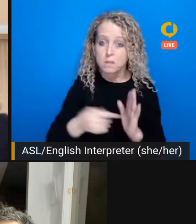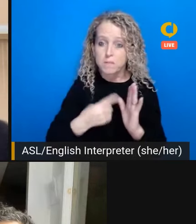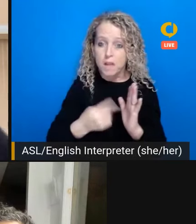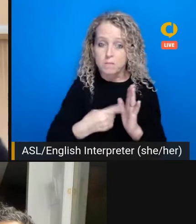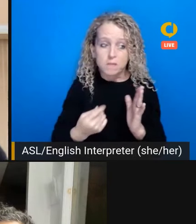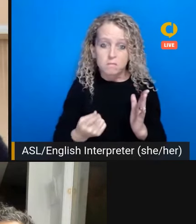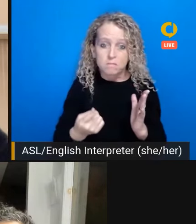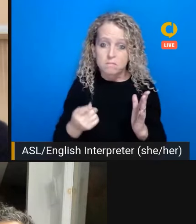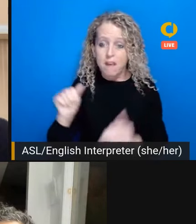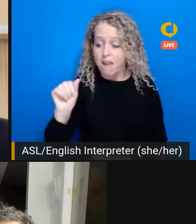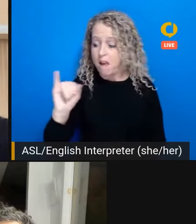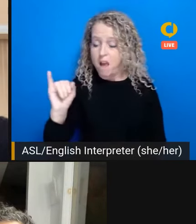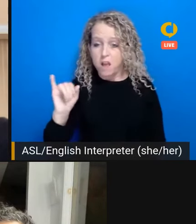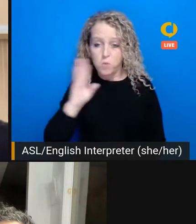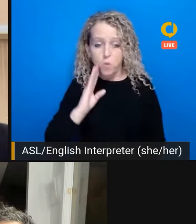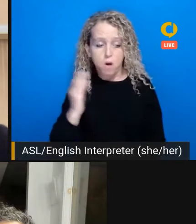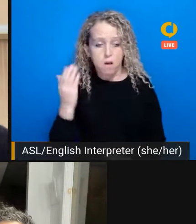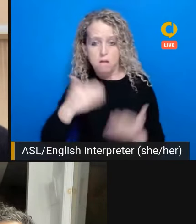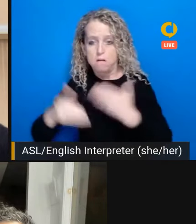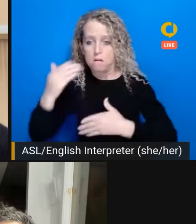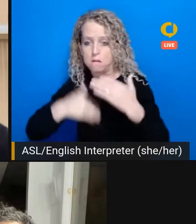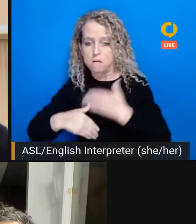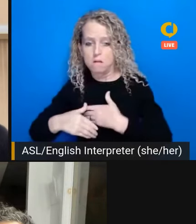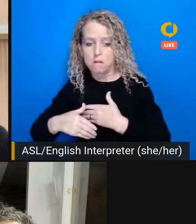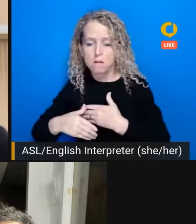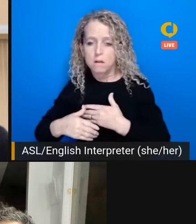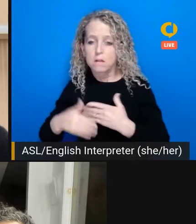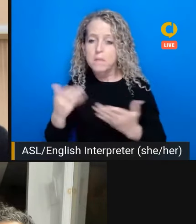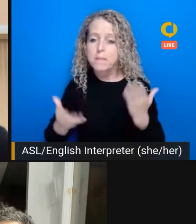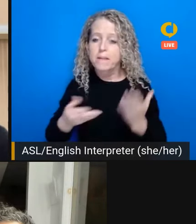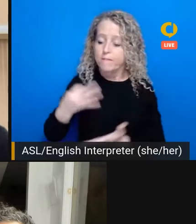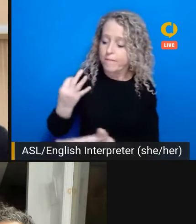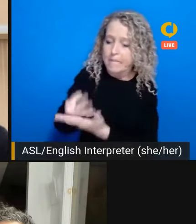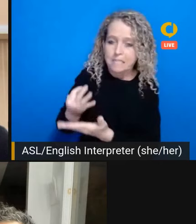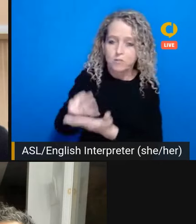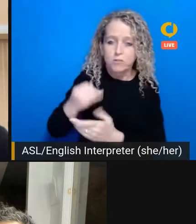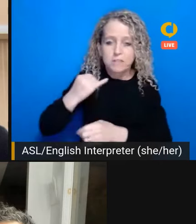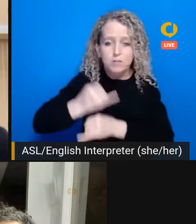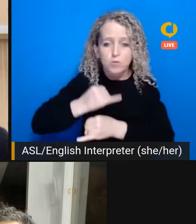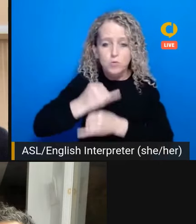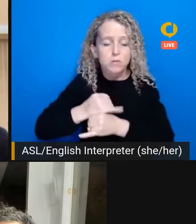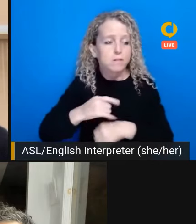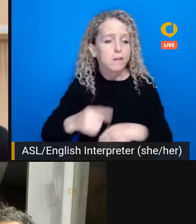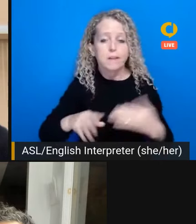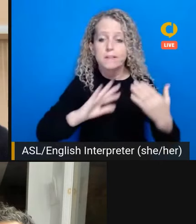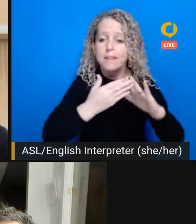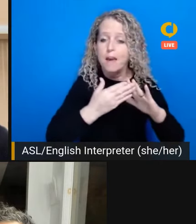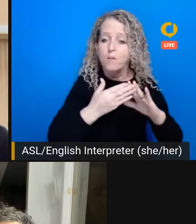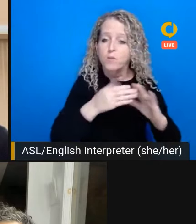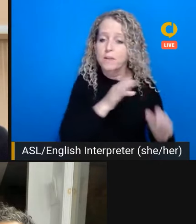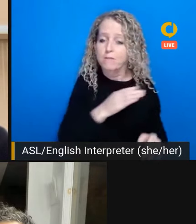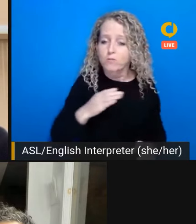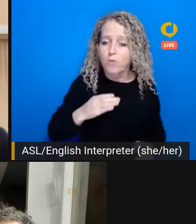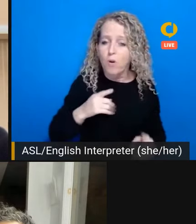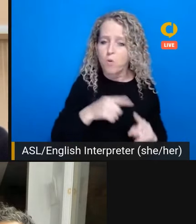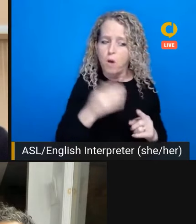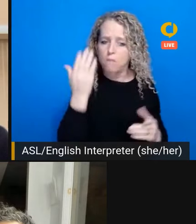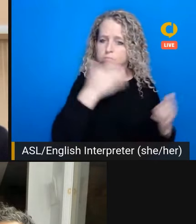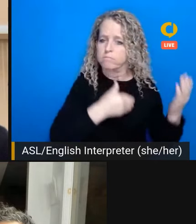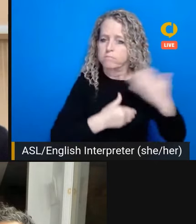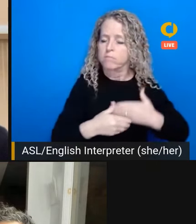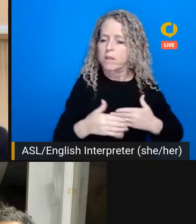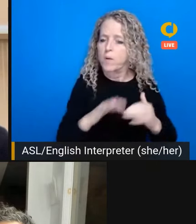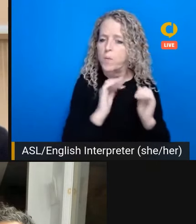talking about like minor acts of discrimination by financial institutions and town councils and just everyday, the